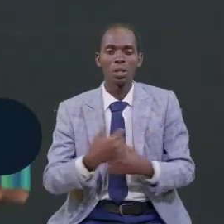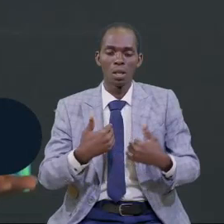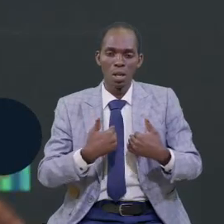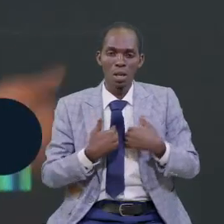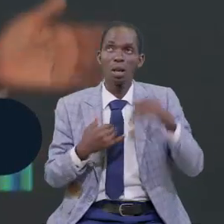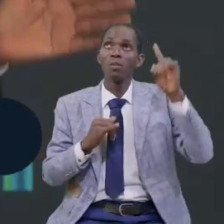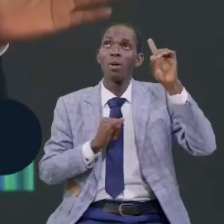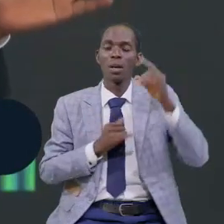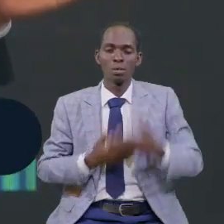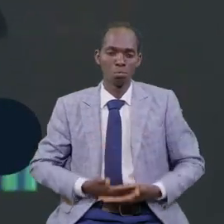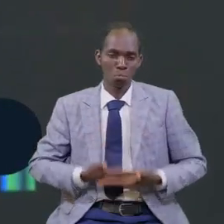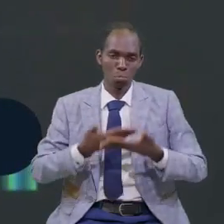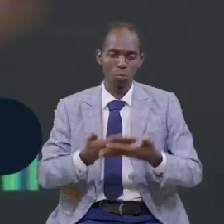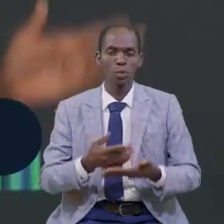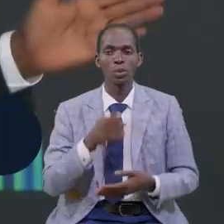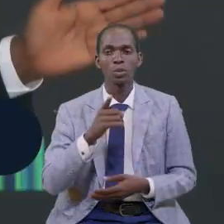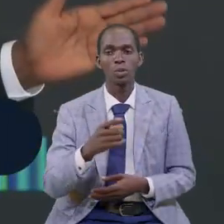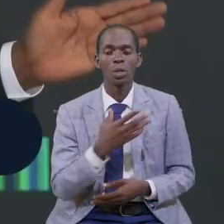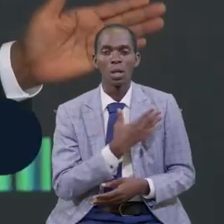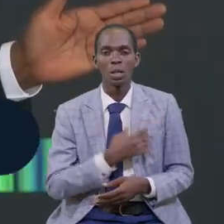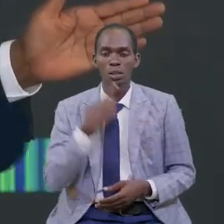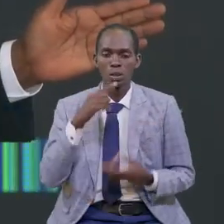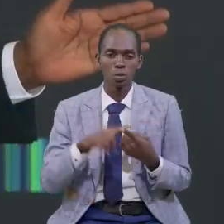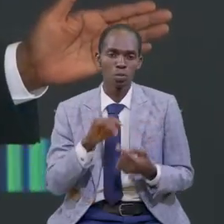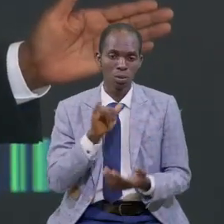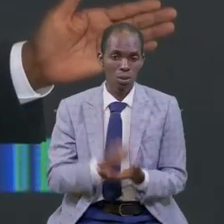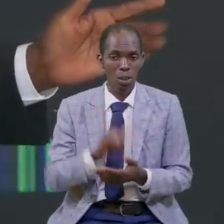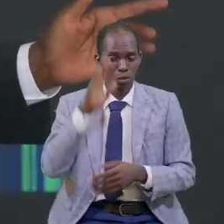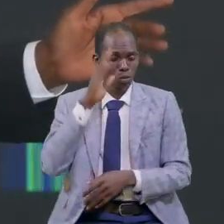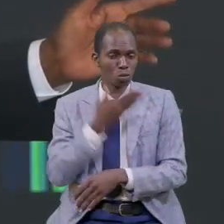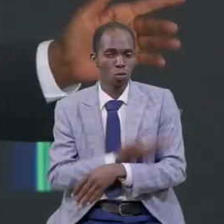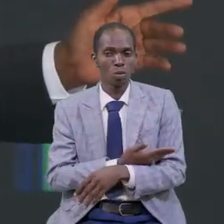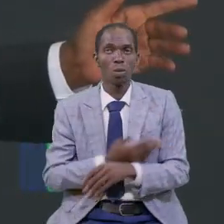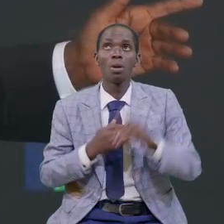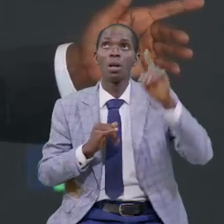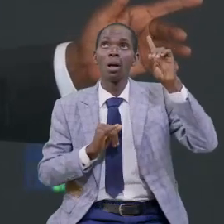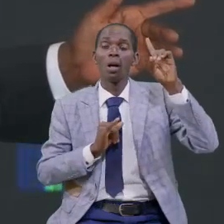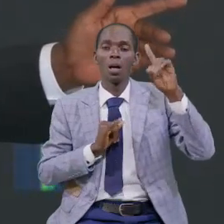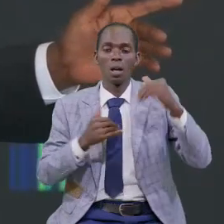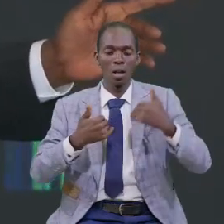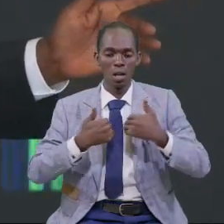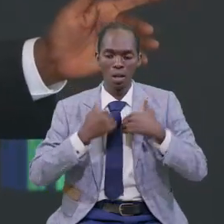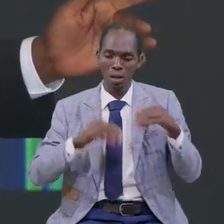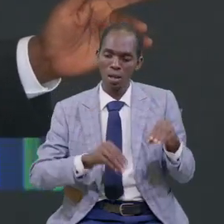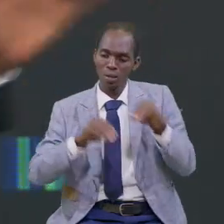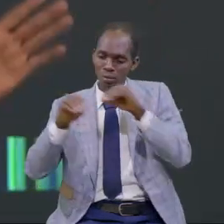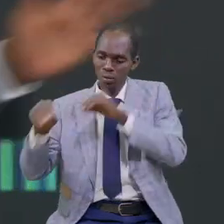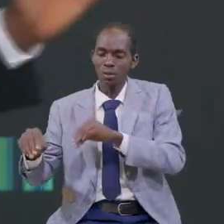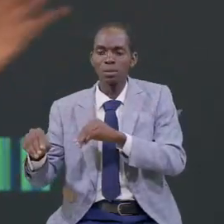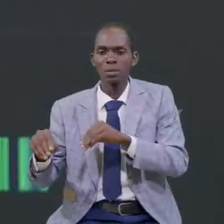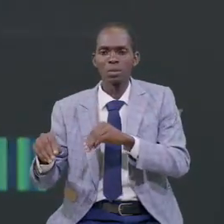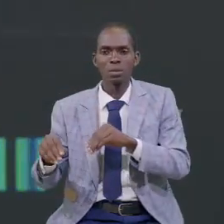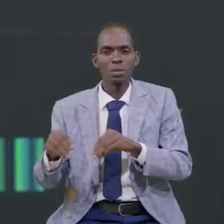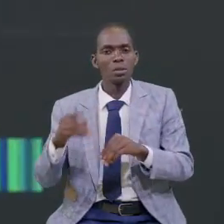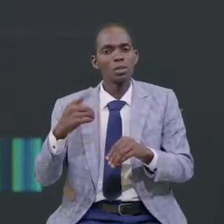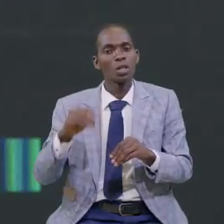that son, I have set my King, the Son, Jesus,